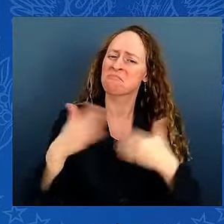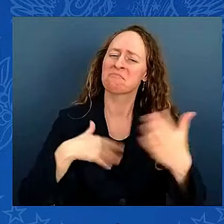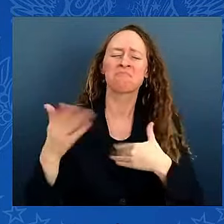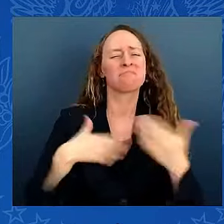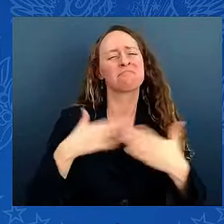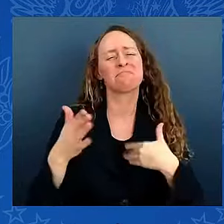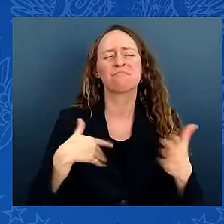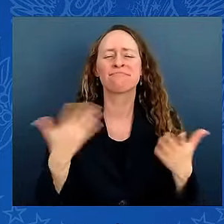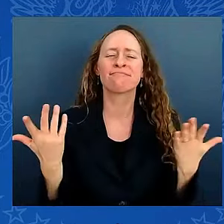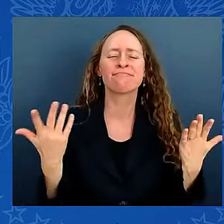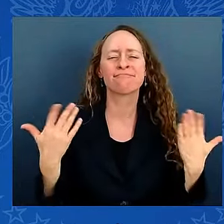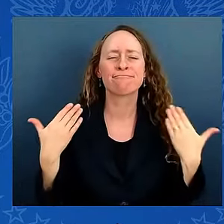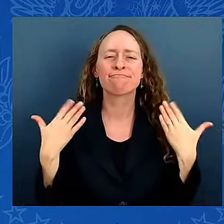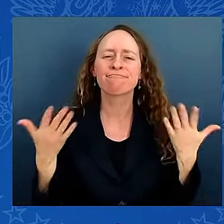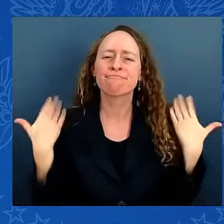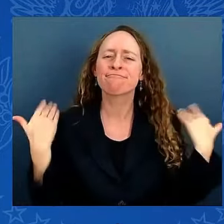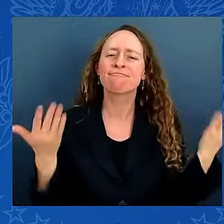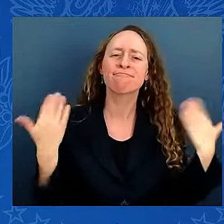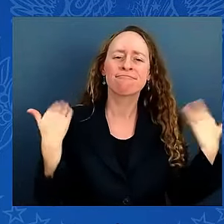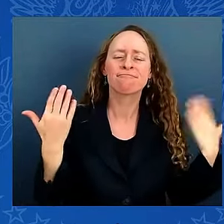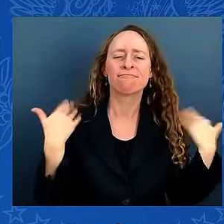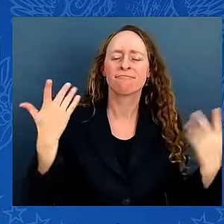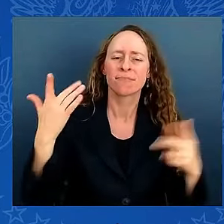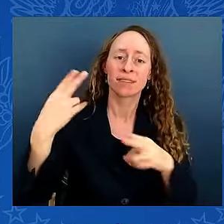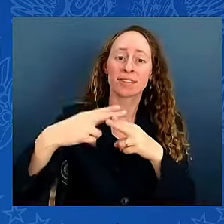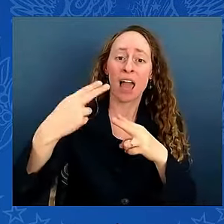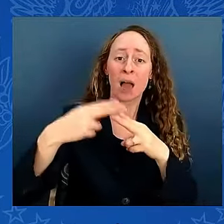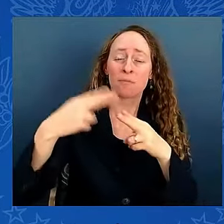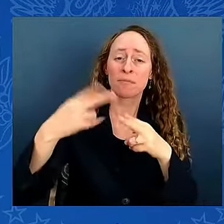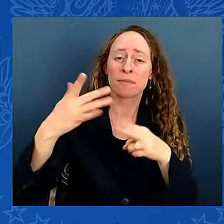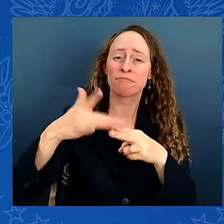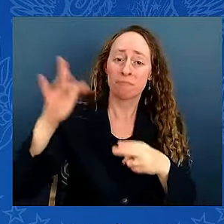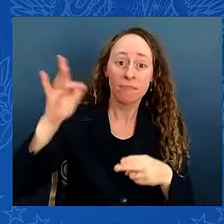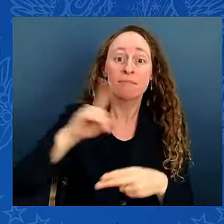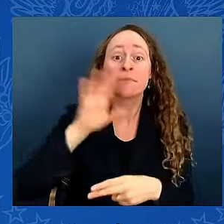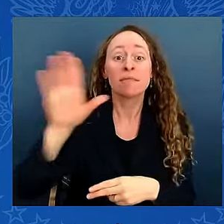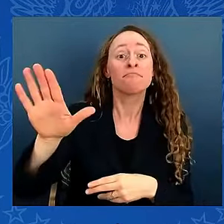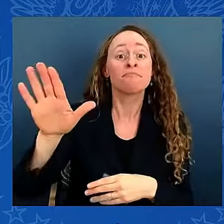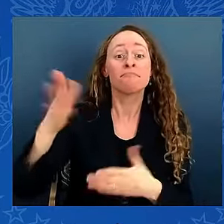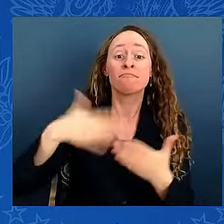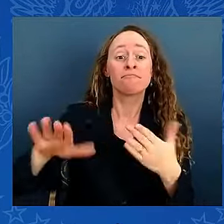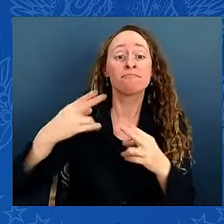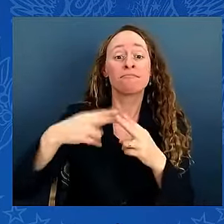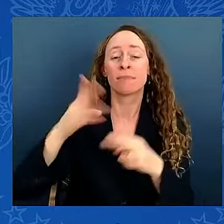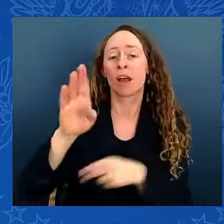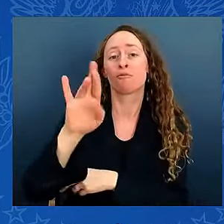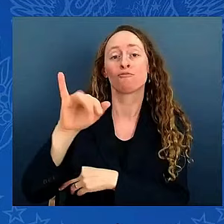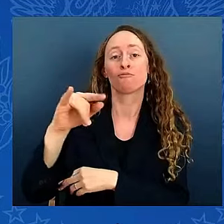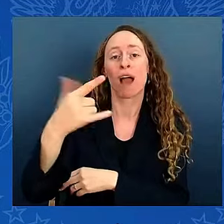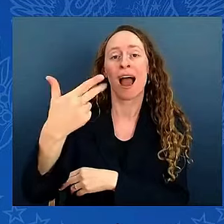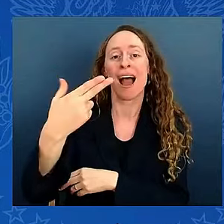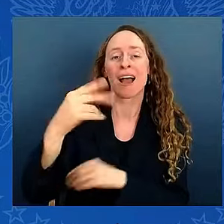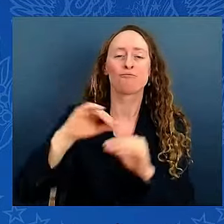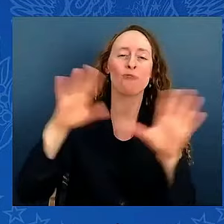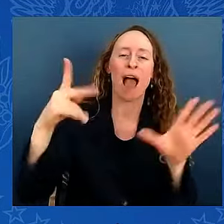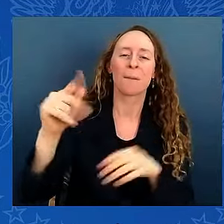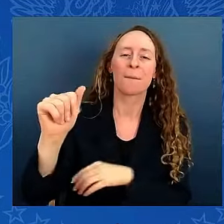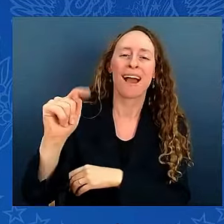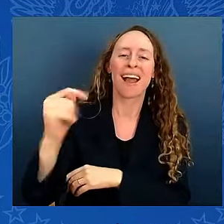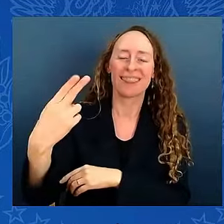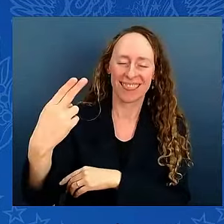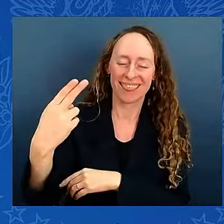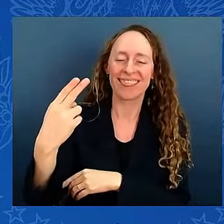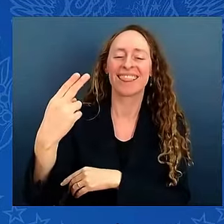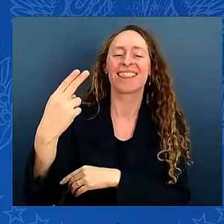Bright Path. That was his name, Bright Path. He led a way for future generations. And now it's your